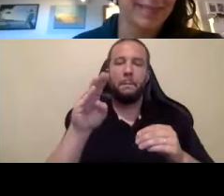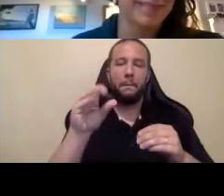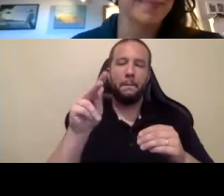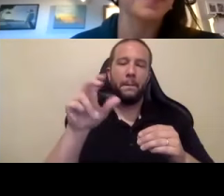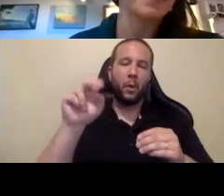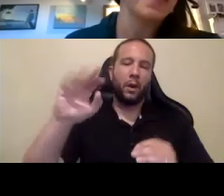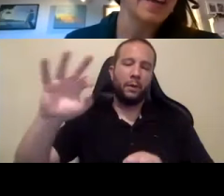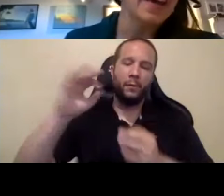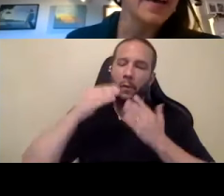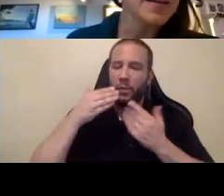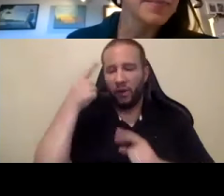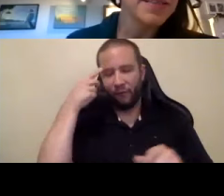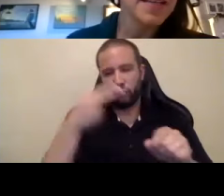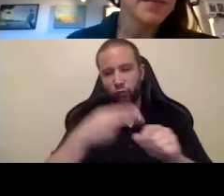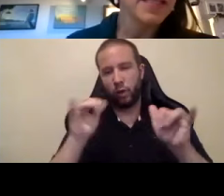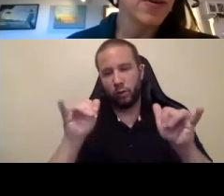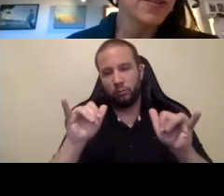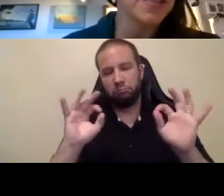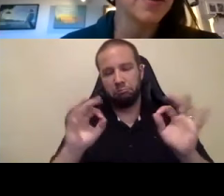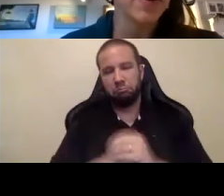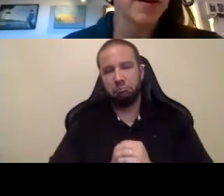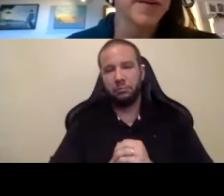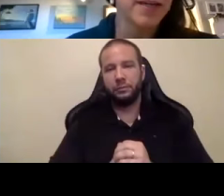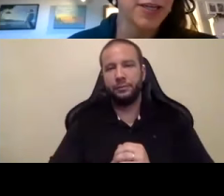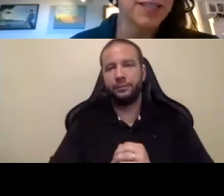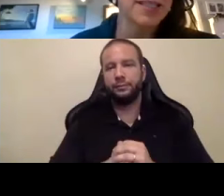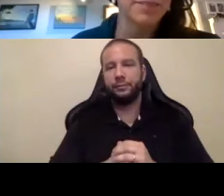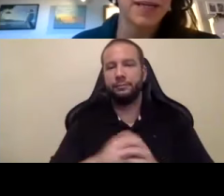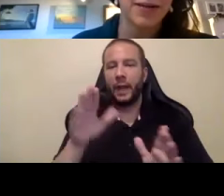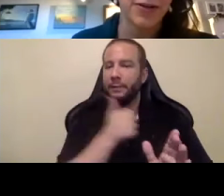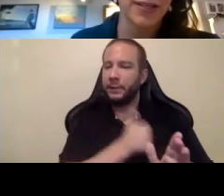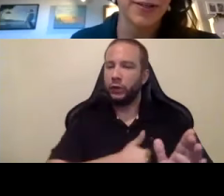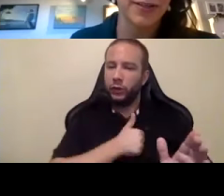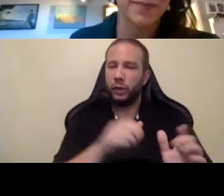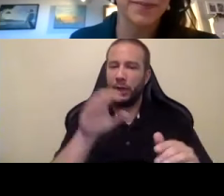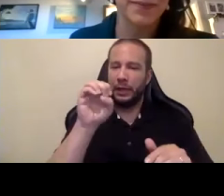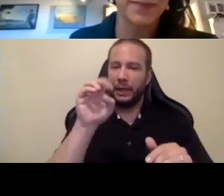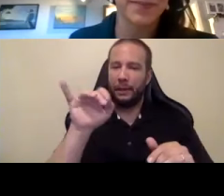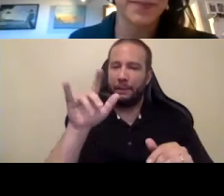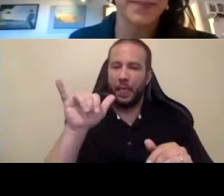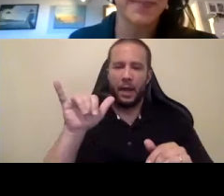me. And I missed Emily Goldstein from NJDEP earlier.